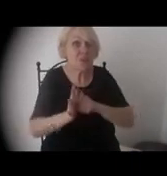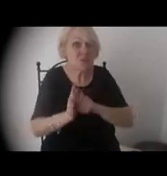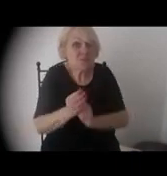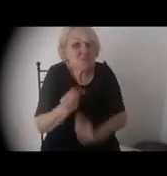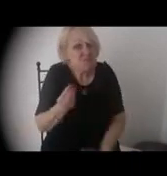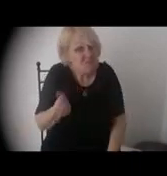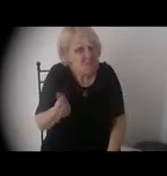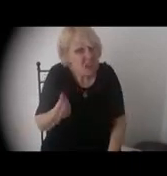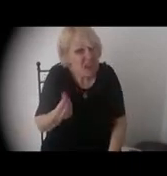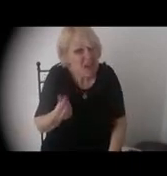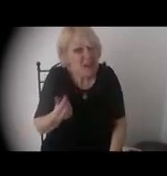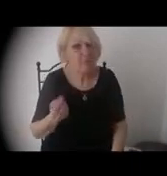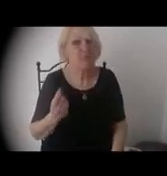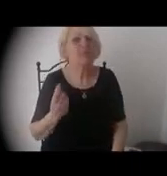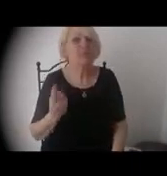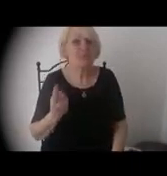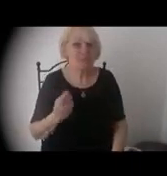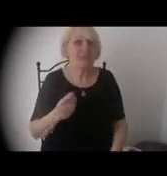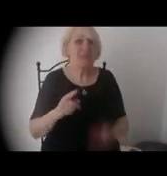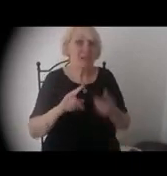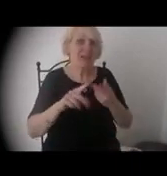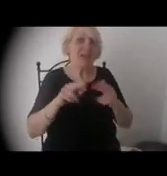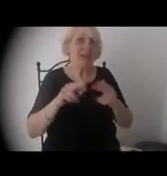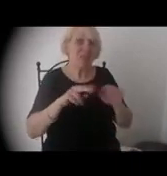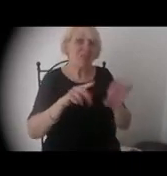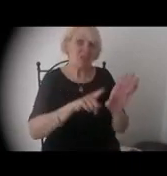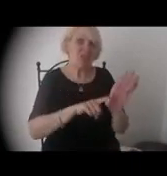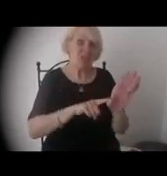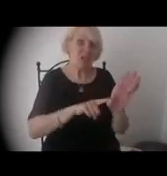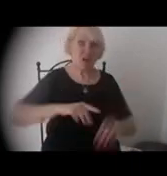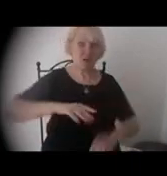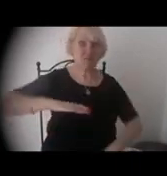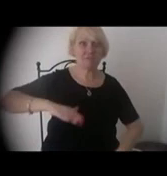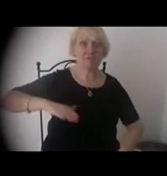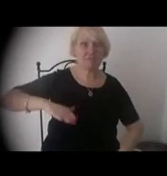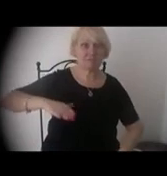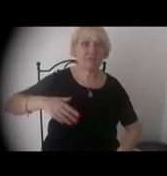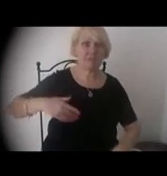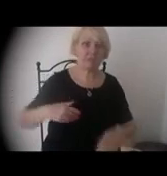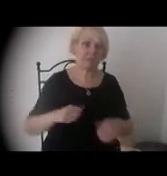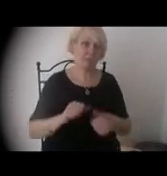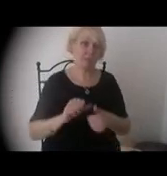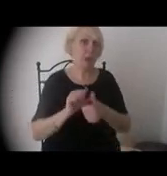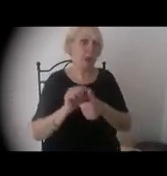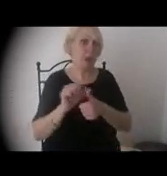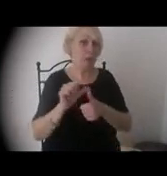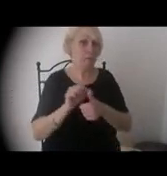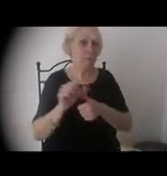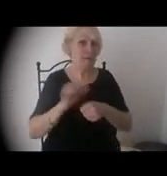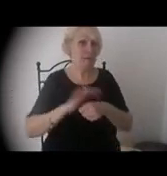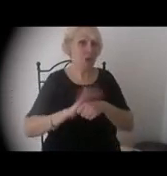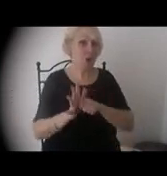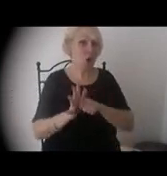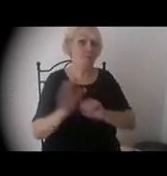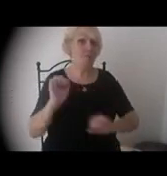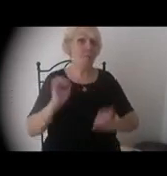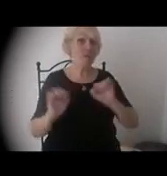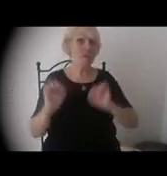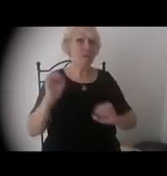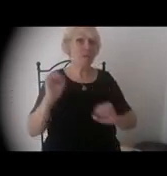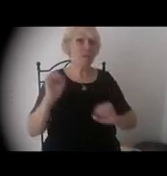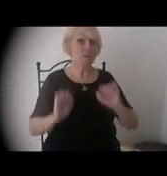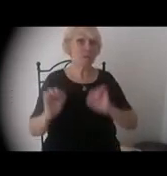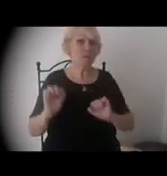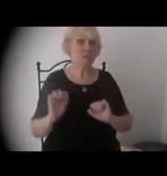the younger you are, fortunately I'm old, but anyway, the younger you are, the less chance you have. And if you're healthy,